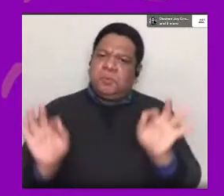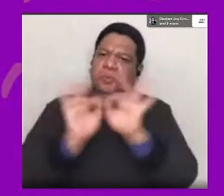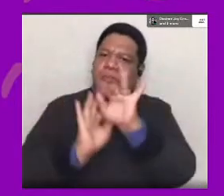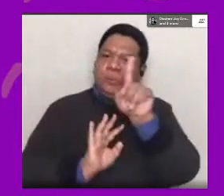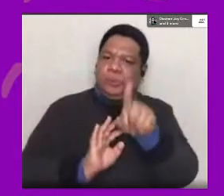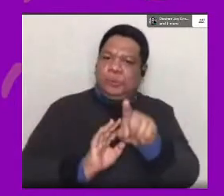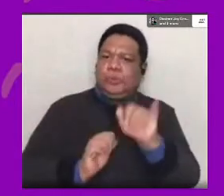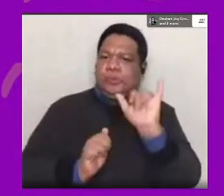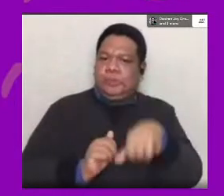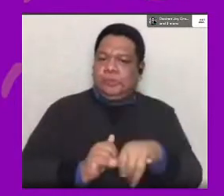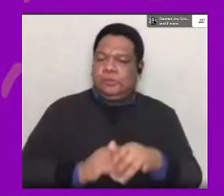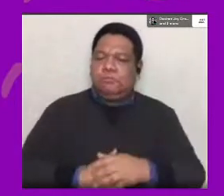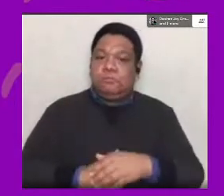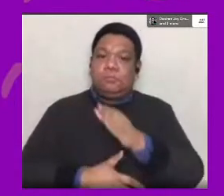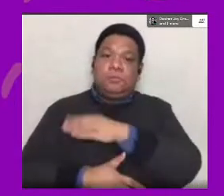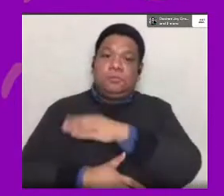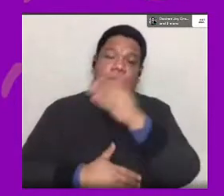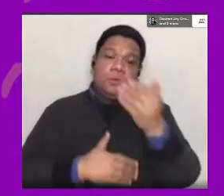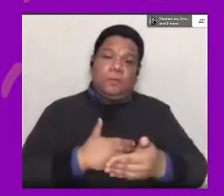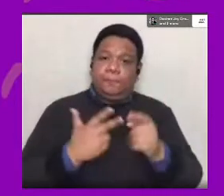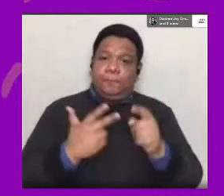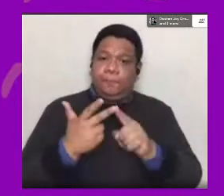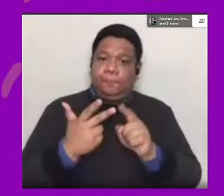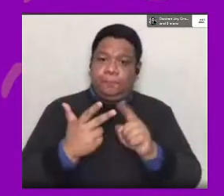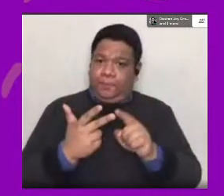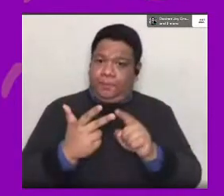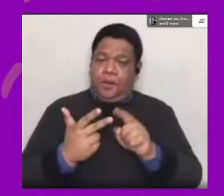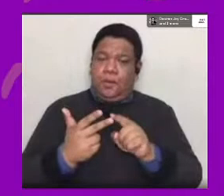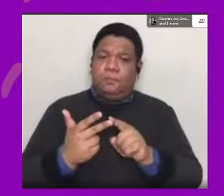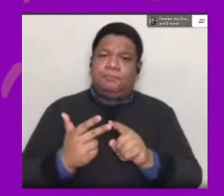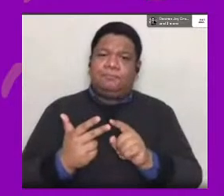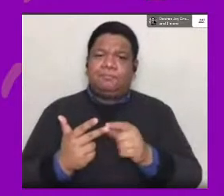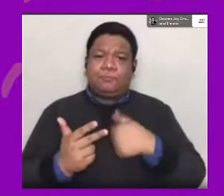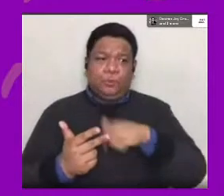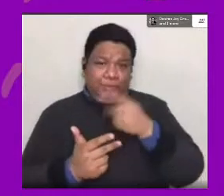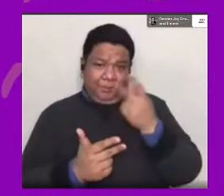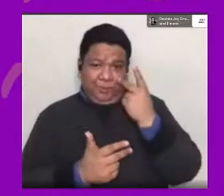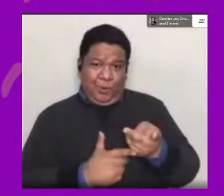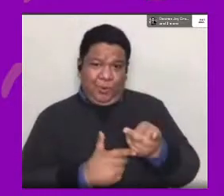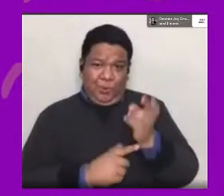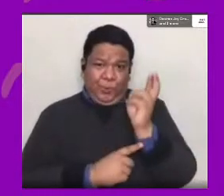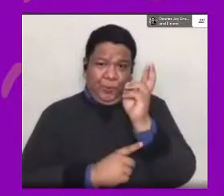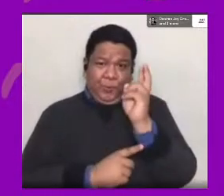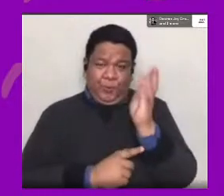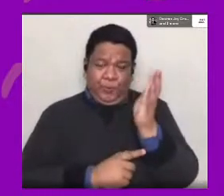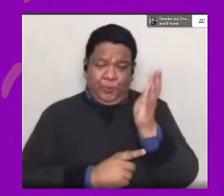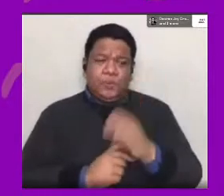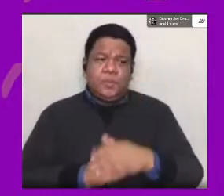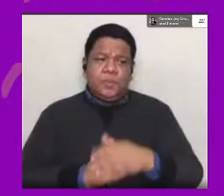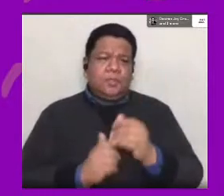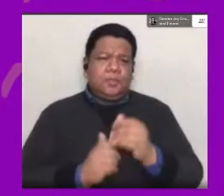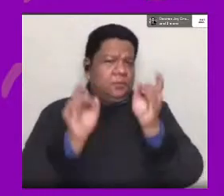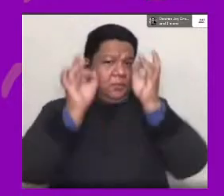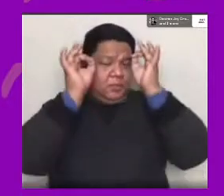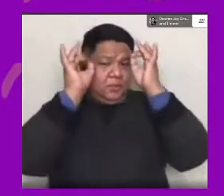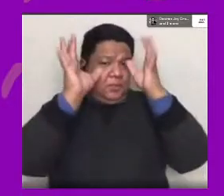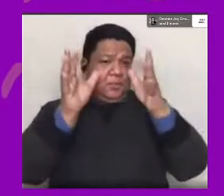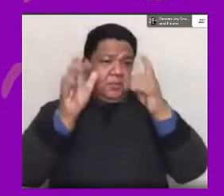please. Lesson 3, we saw in the report that the risk to GBV